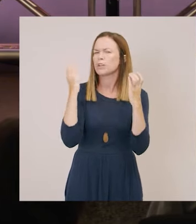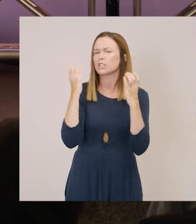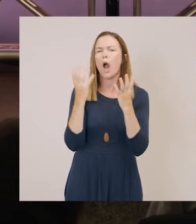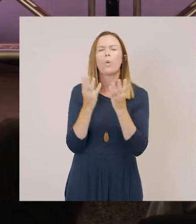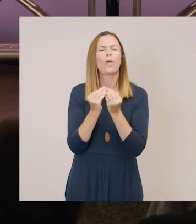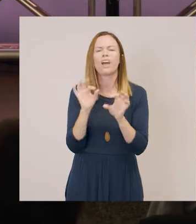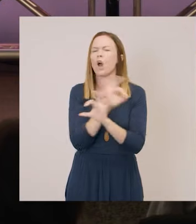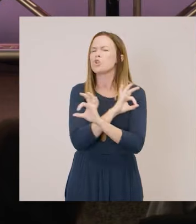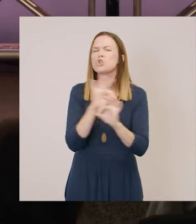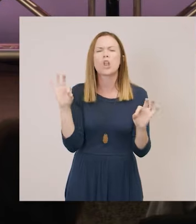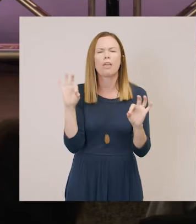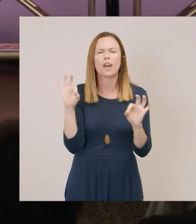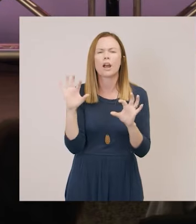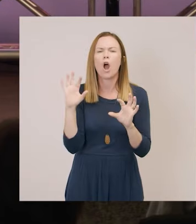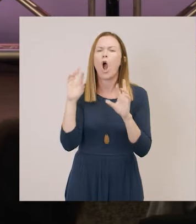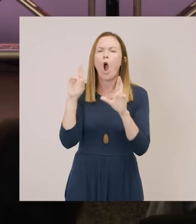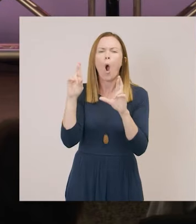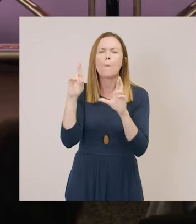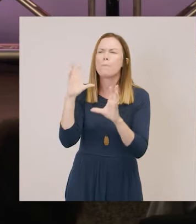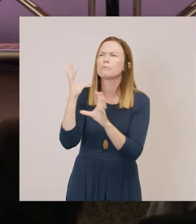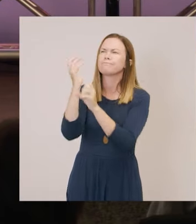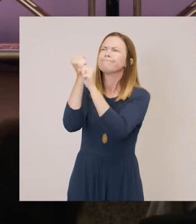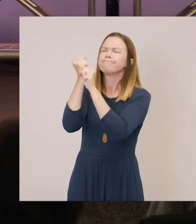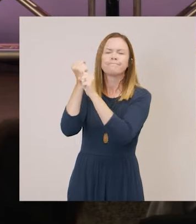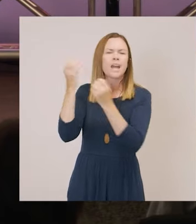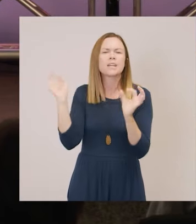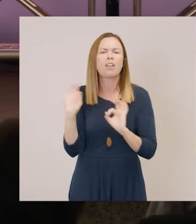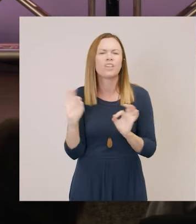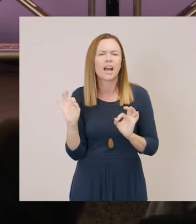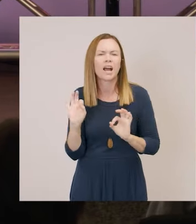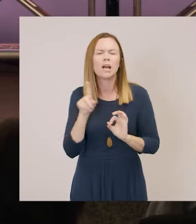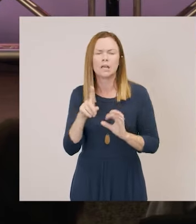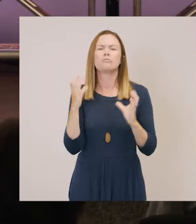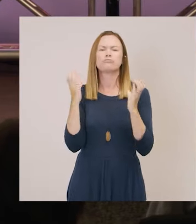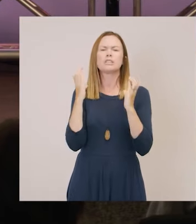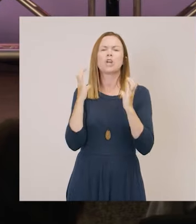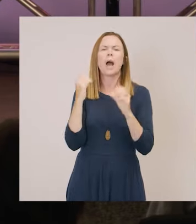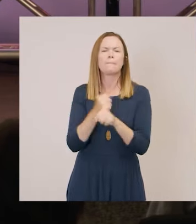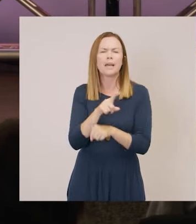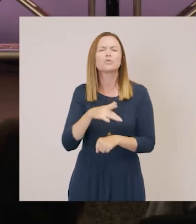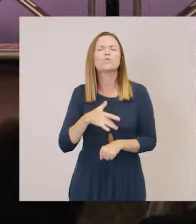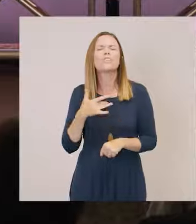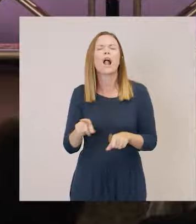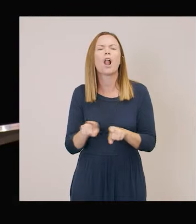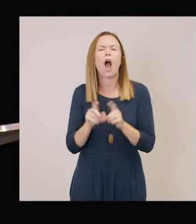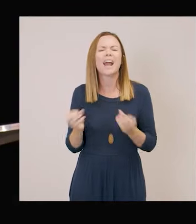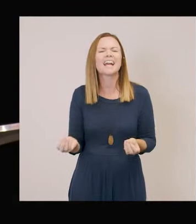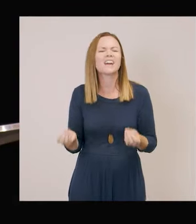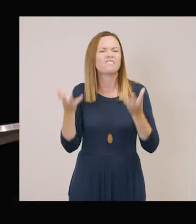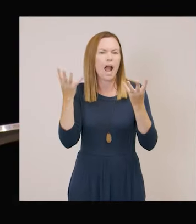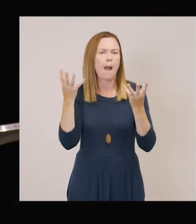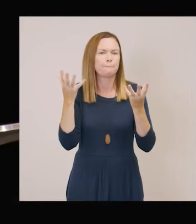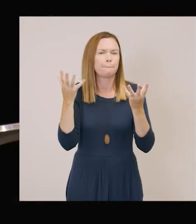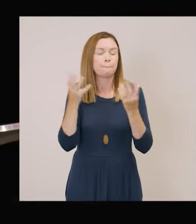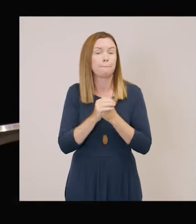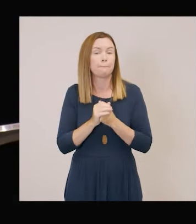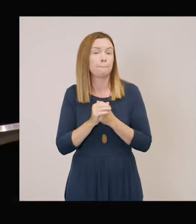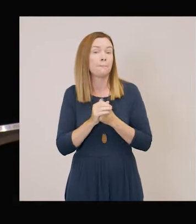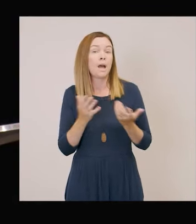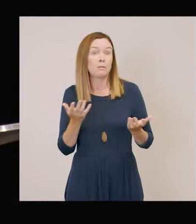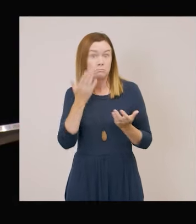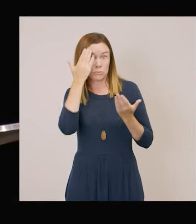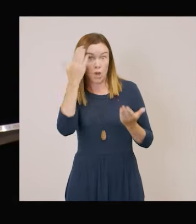I'm coming to realize. I've been thinking about this quite a lot. It's the kind of pressure that makes you feel like giving up. I don't know, is